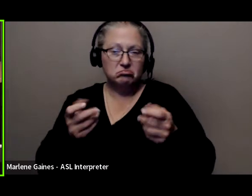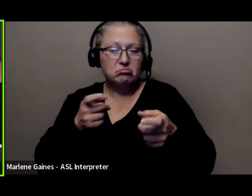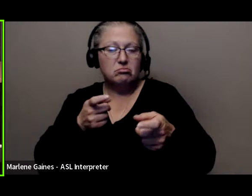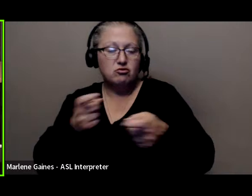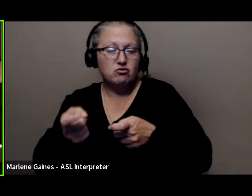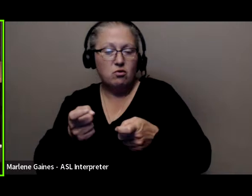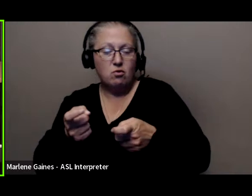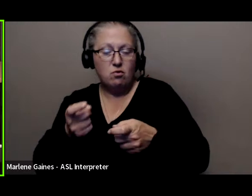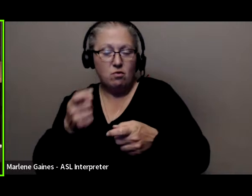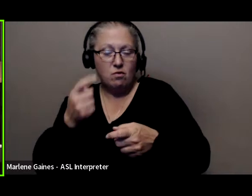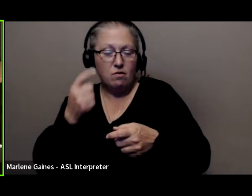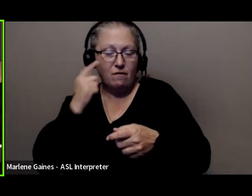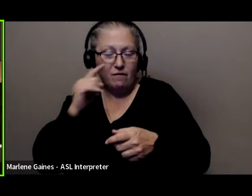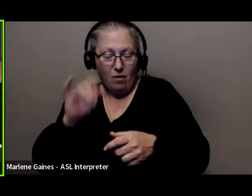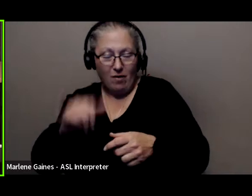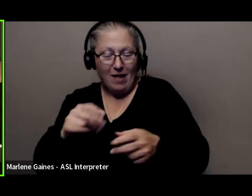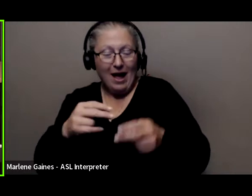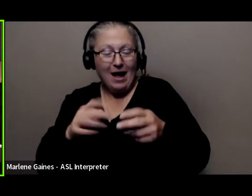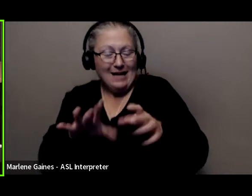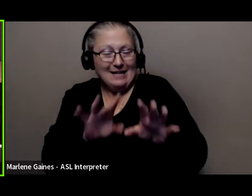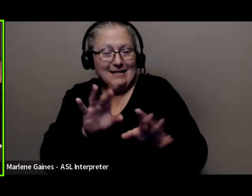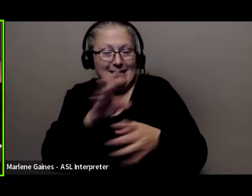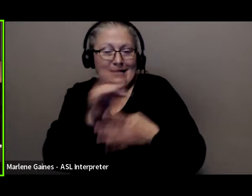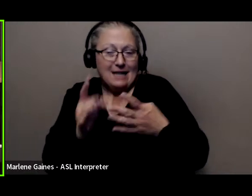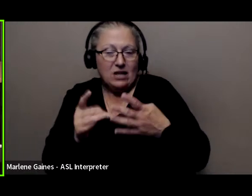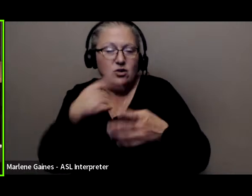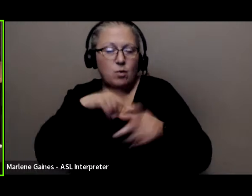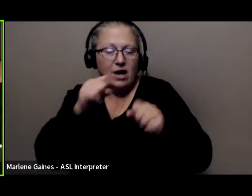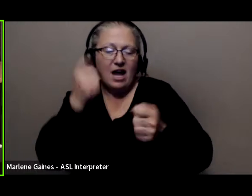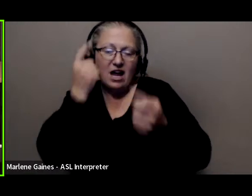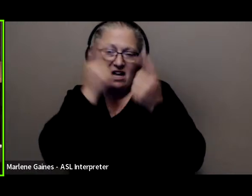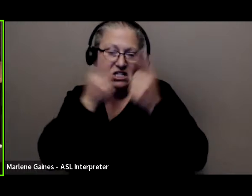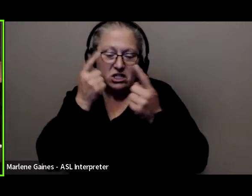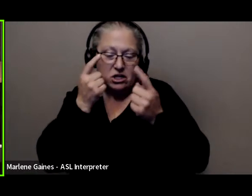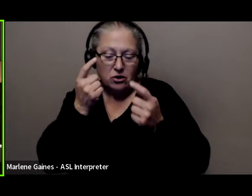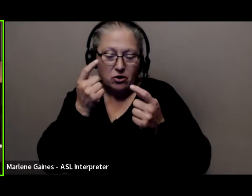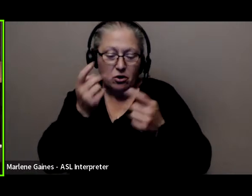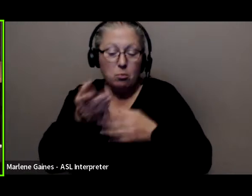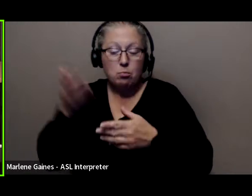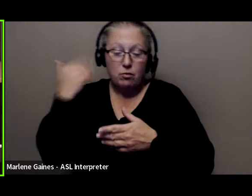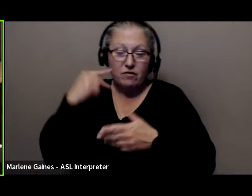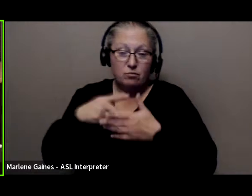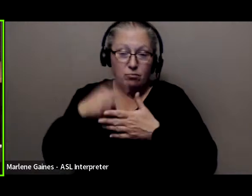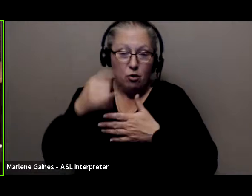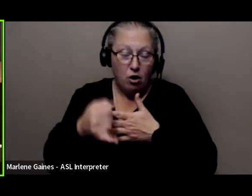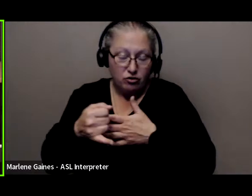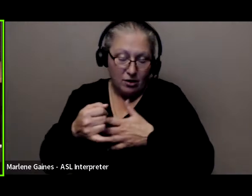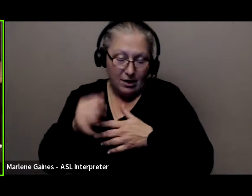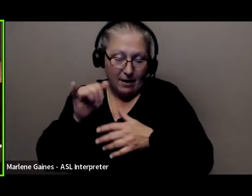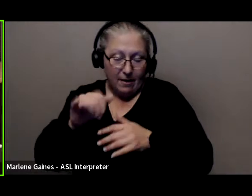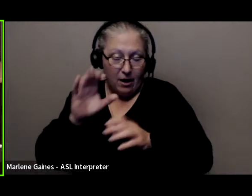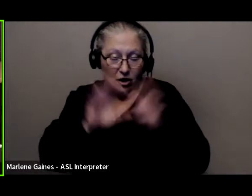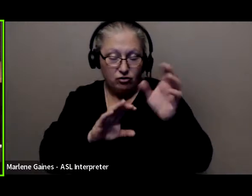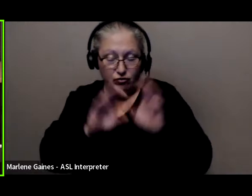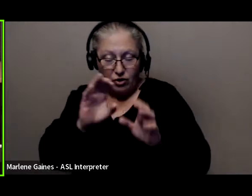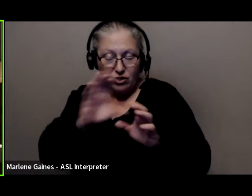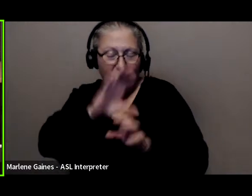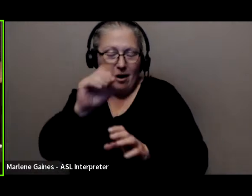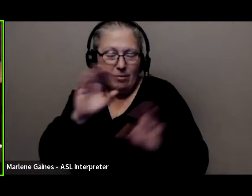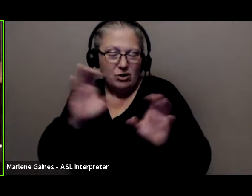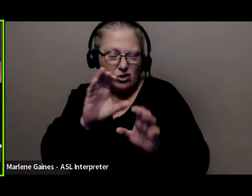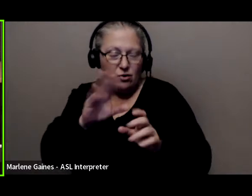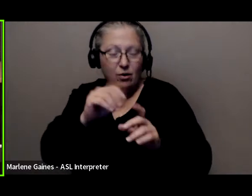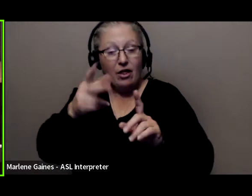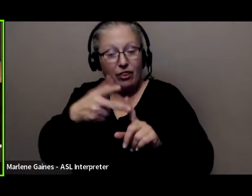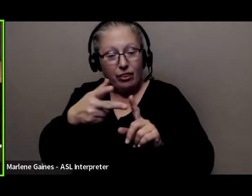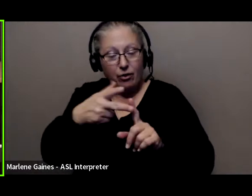control over the selection, where we can take into consideration previous projects that the construction companies have done. And the